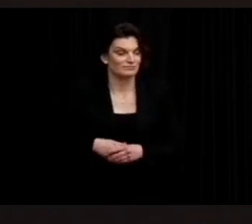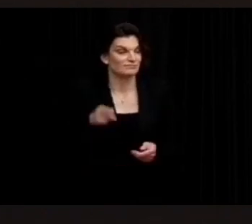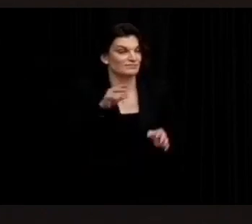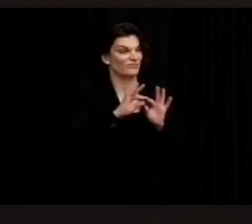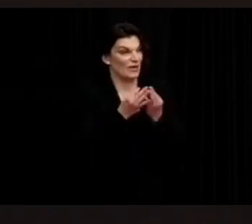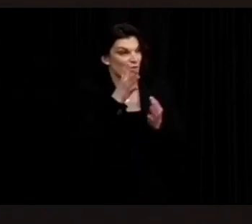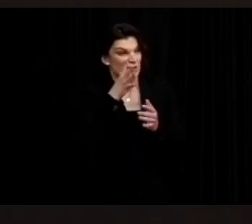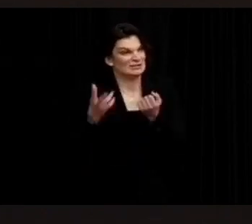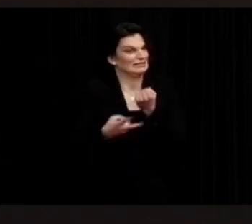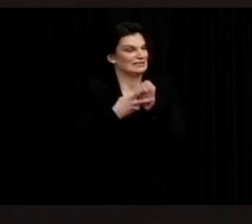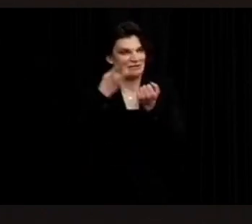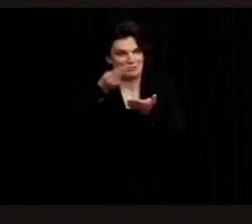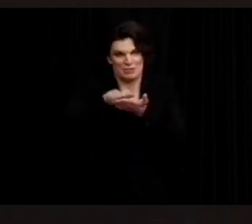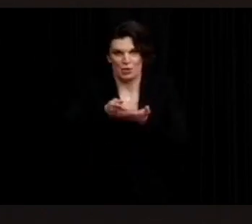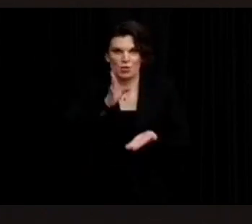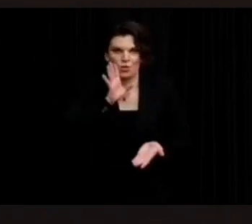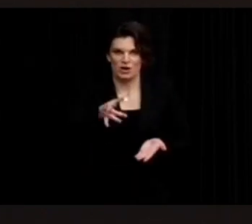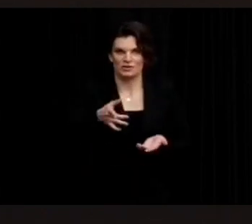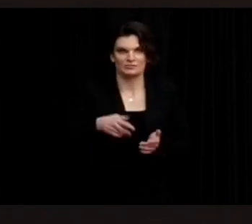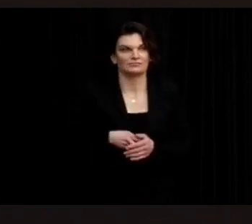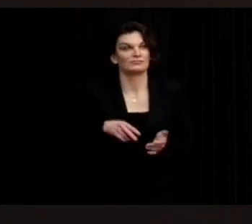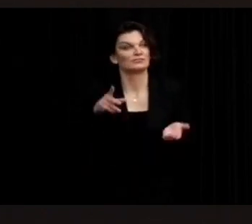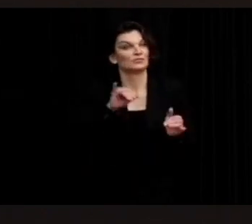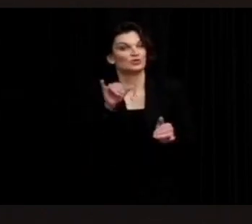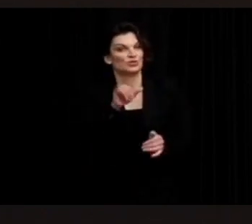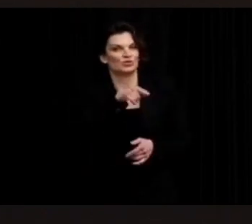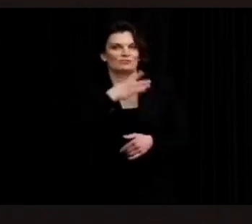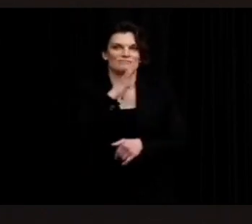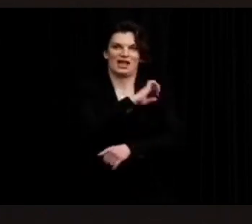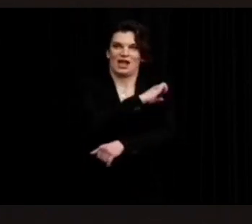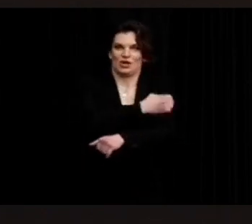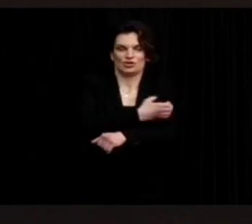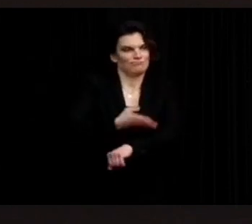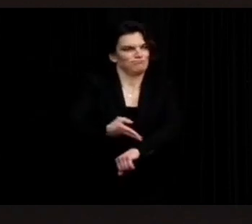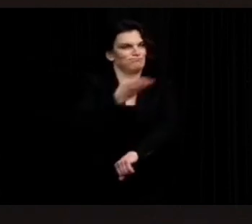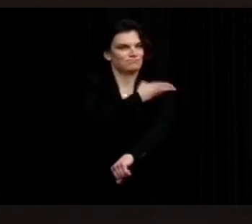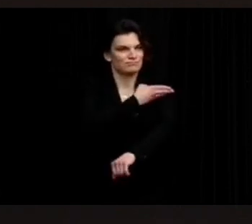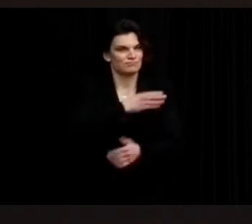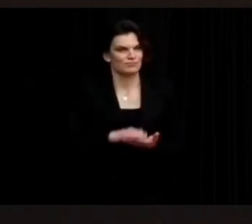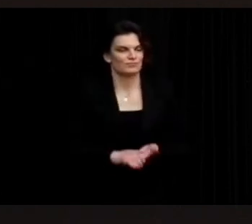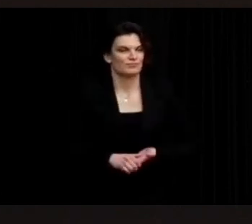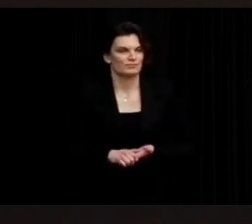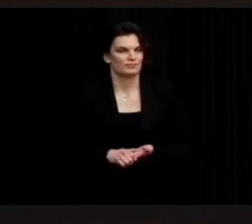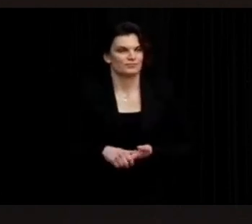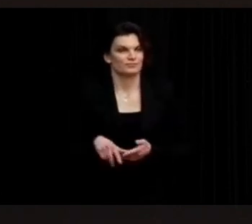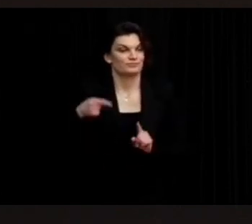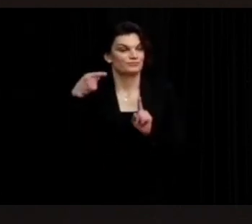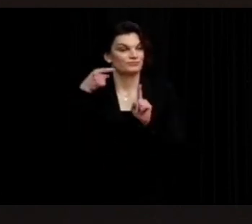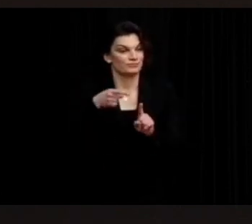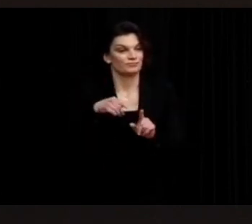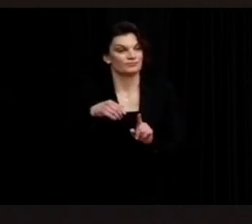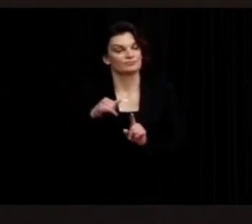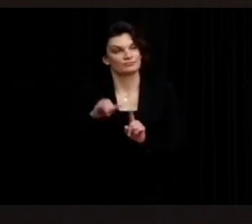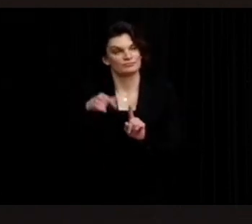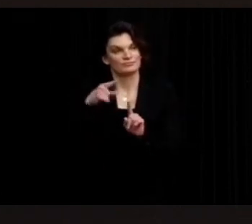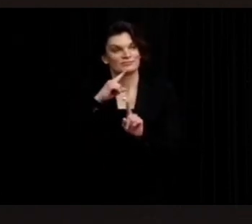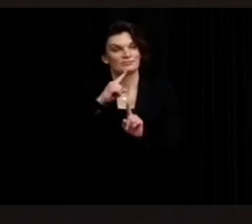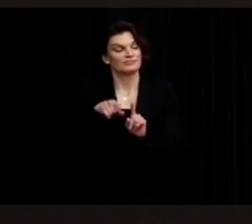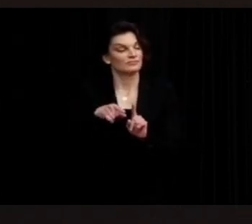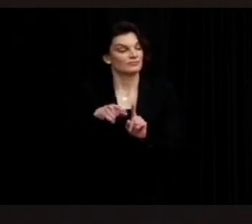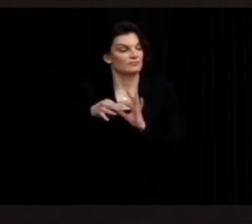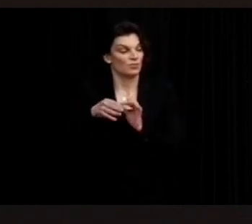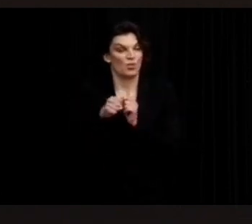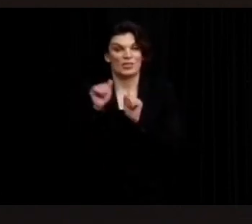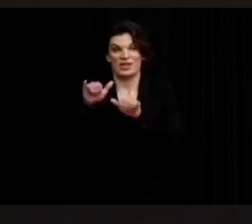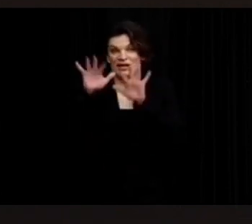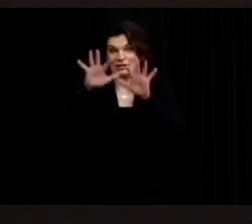hundreds a year. They'll be warmer in the winter and cooler in the summer. And they'll be better protected against extreme weather events caused by